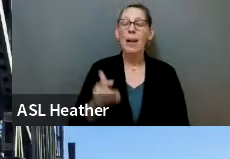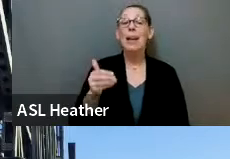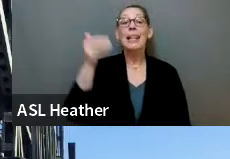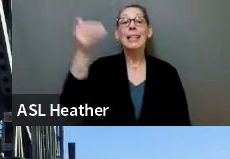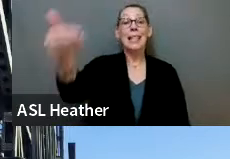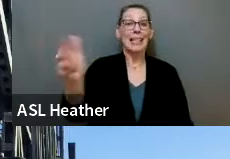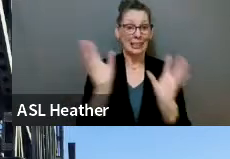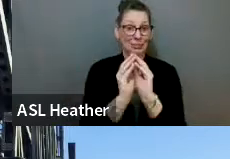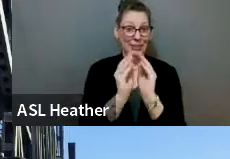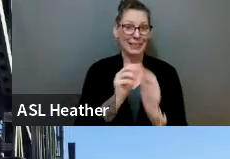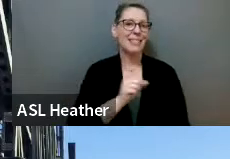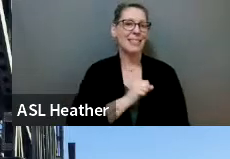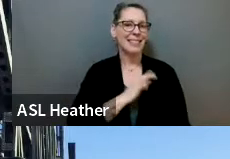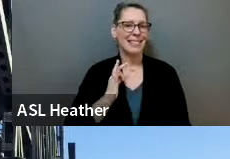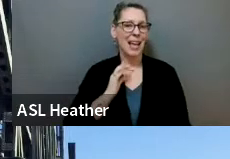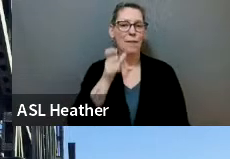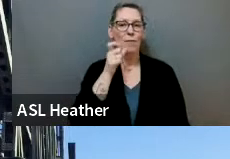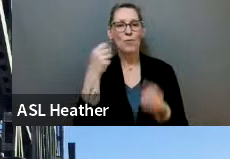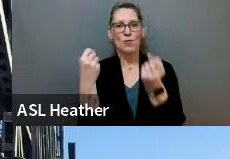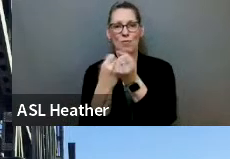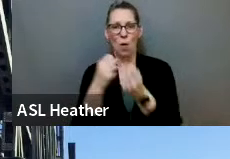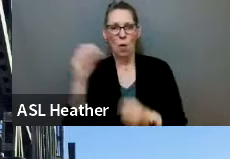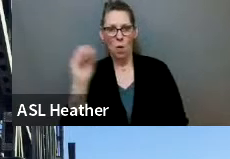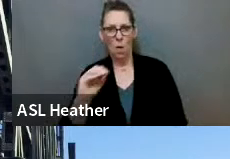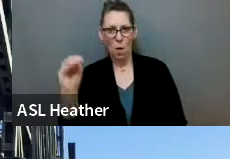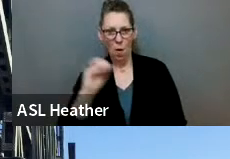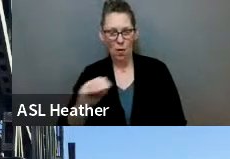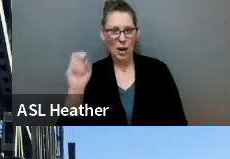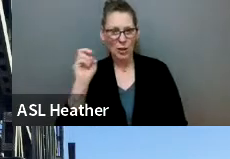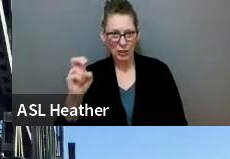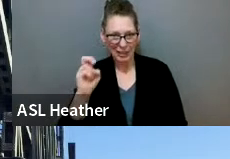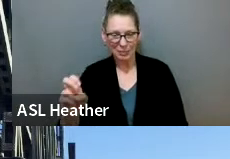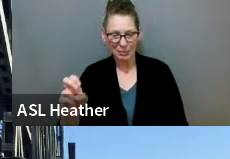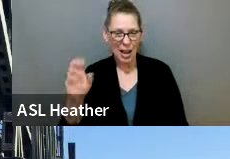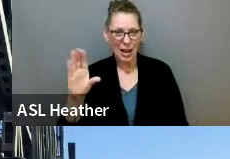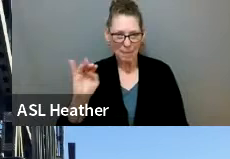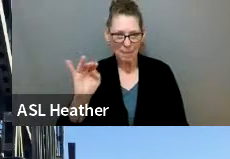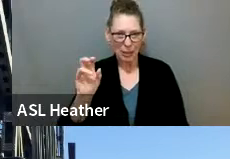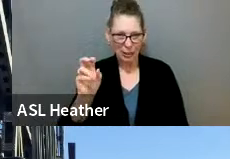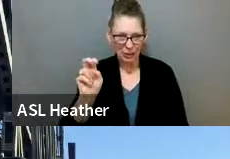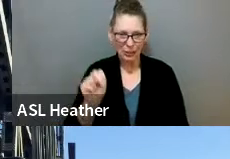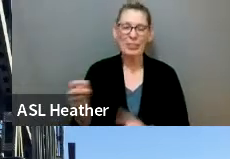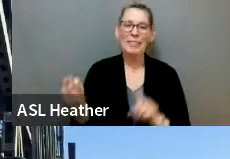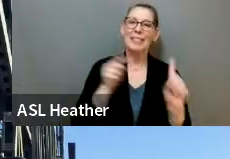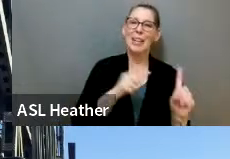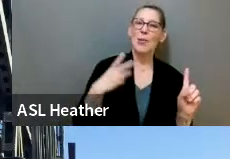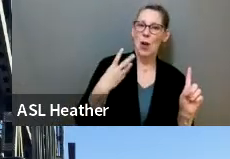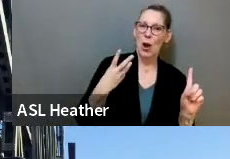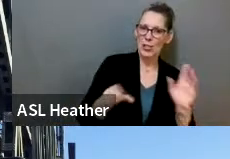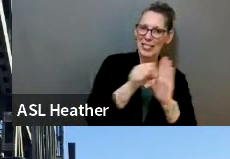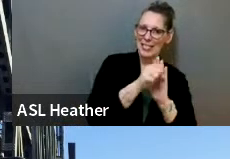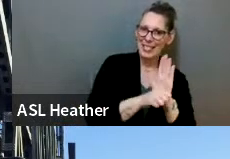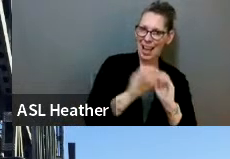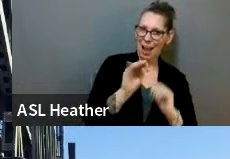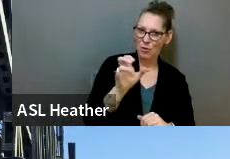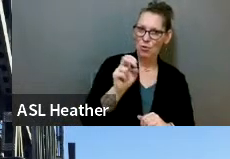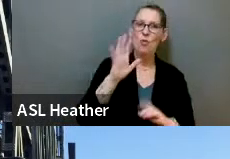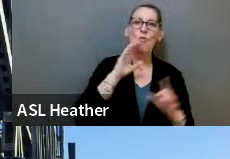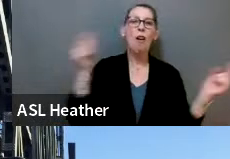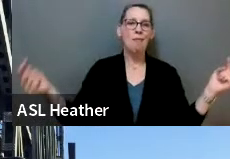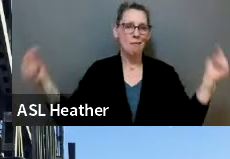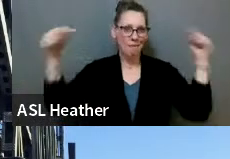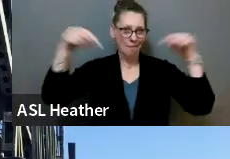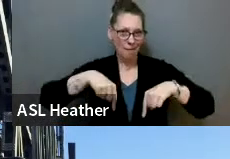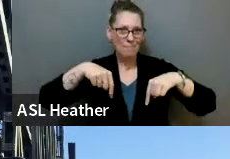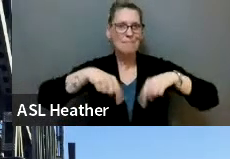will have staff that supports the Oregon Transportation Commission and staff that supports the Washington Transportation Commission come to this meeting